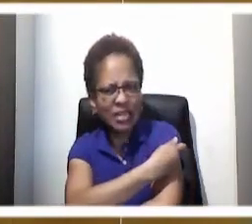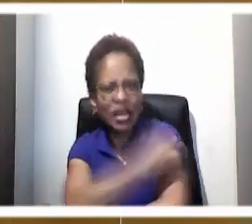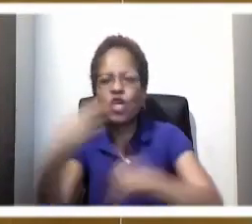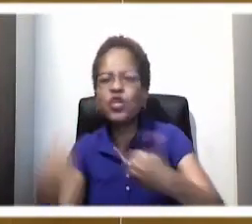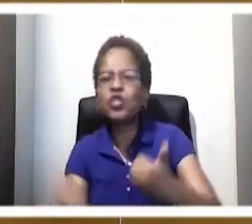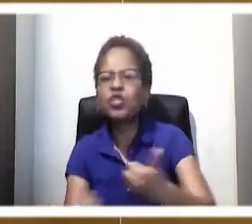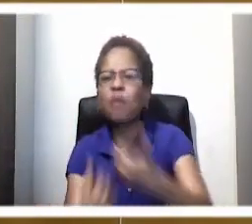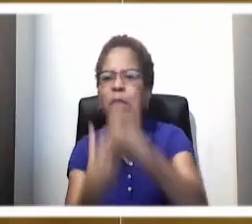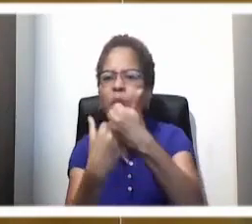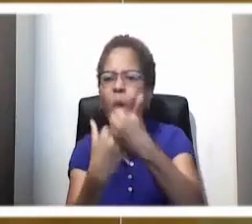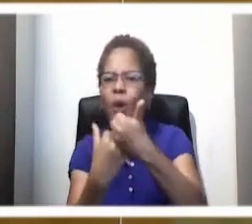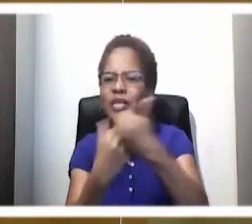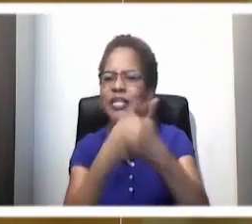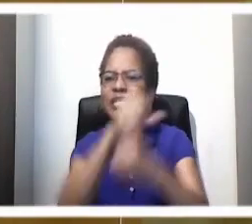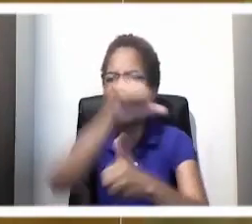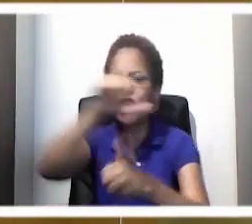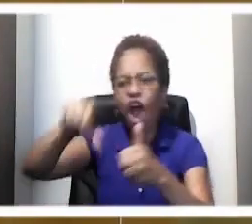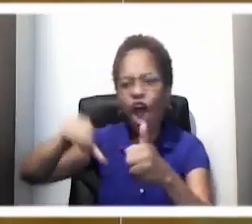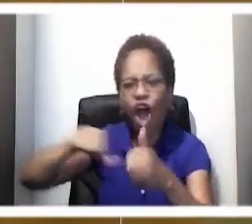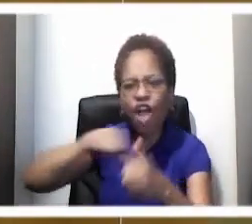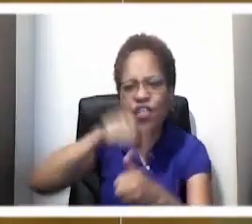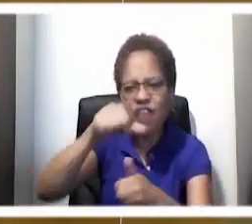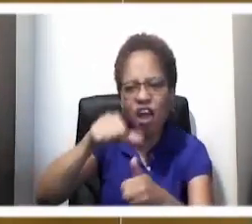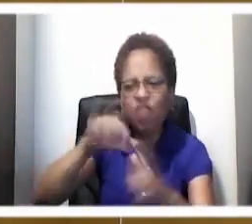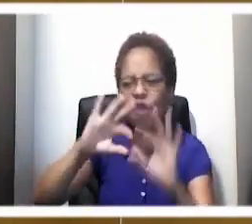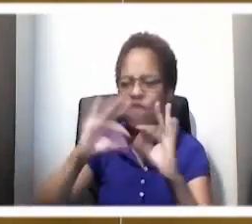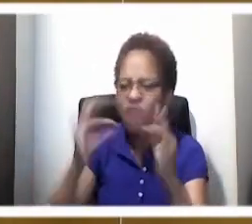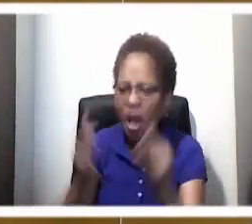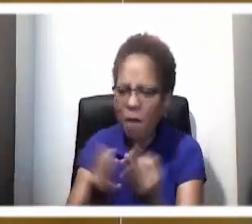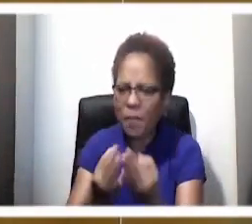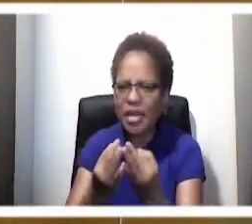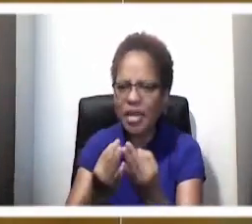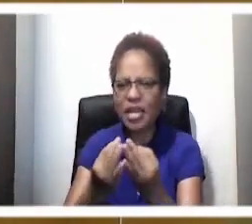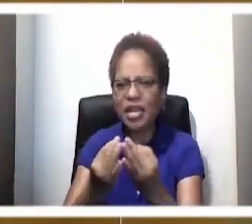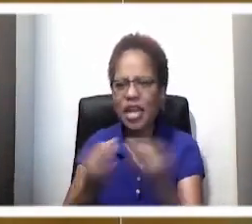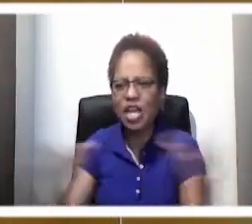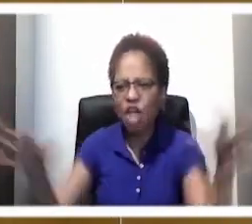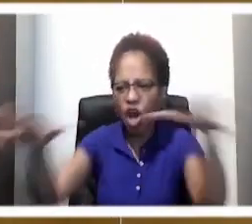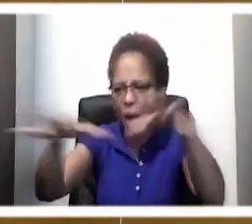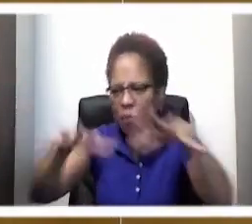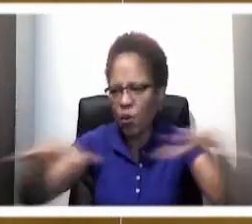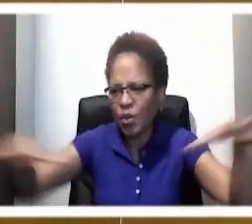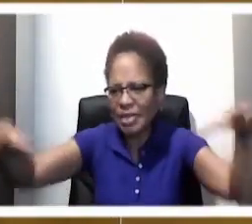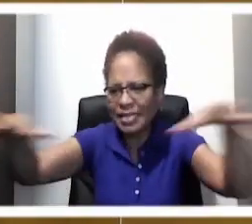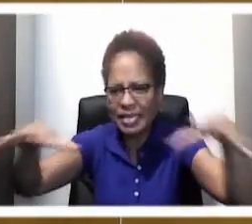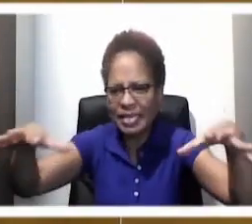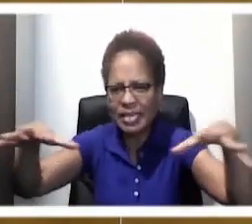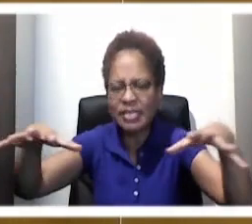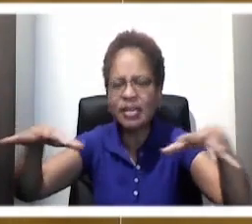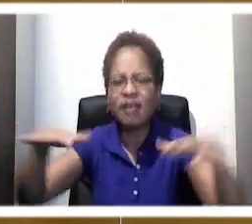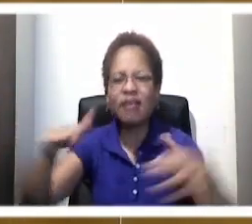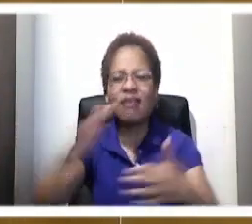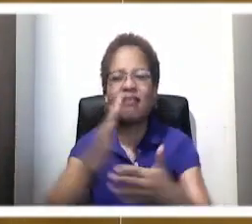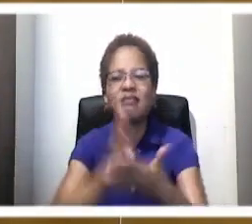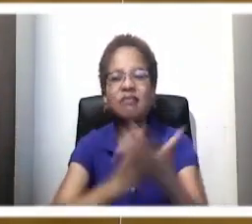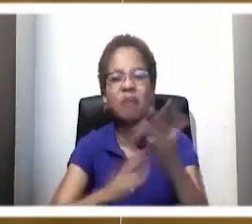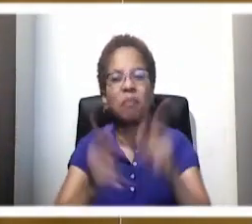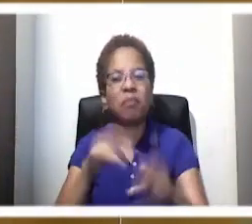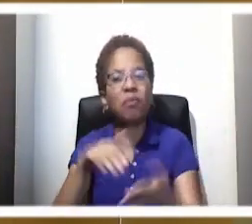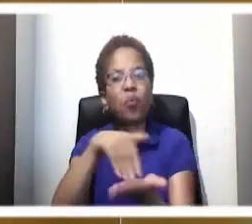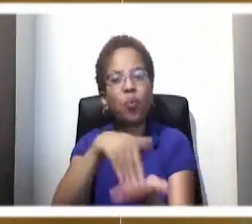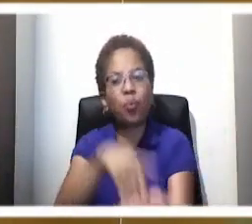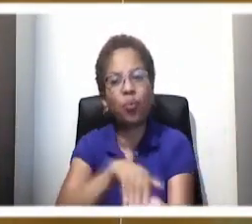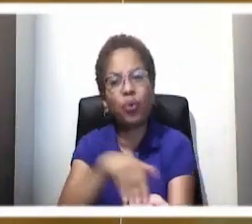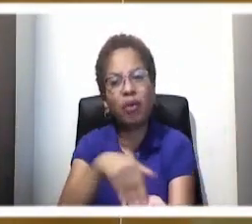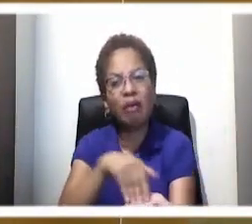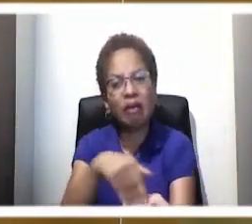supporting those in our families, in our communities, in our societies who are weak and vulnerable, following